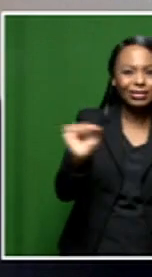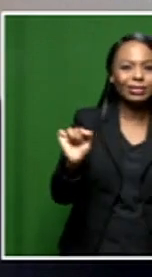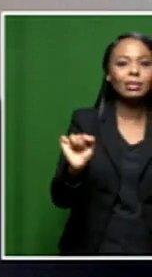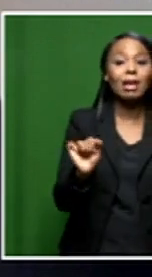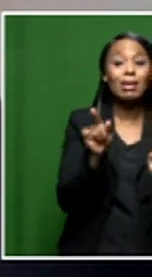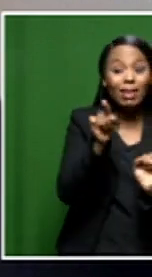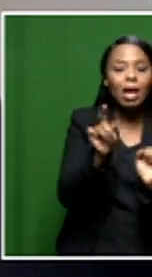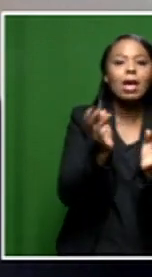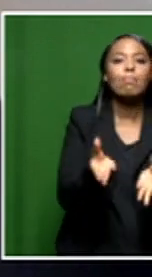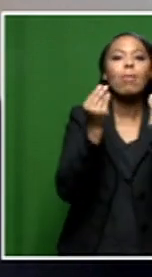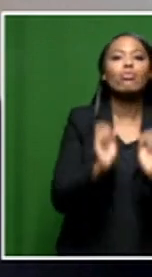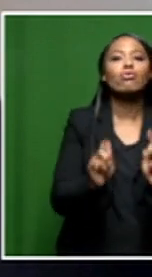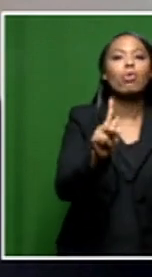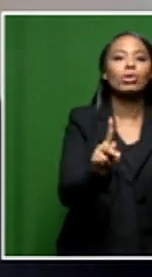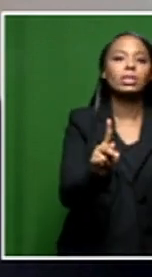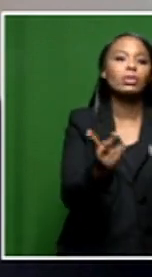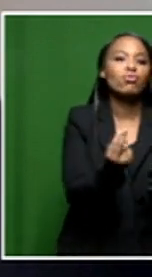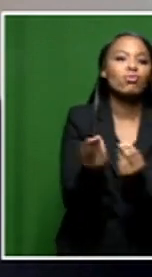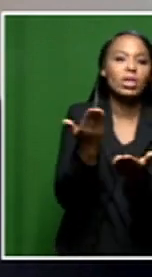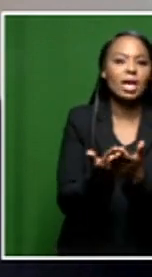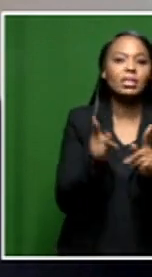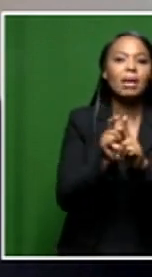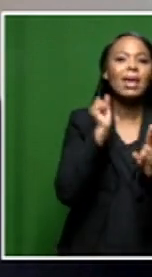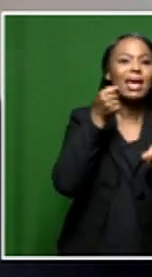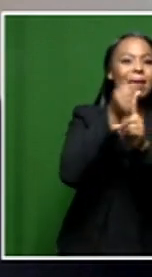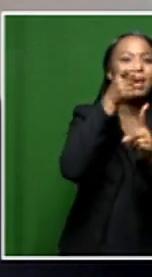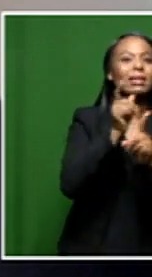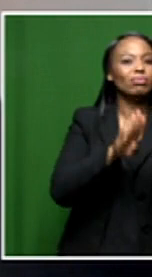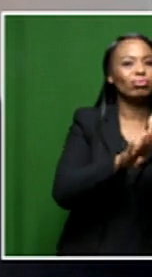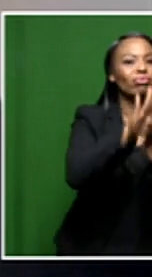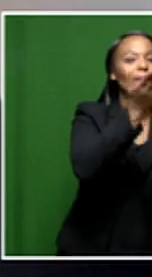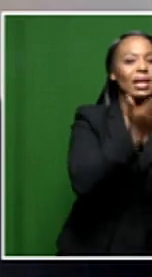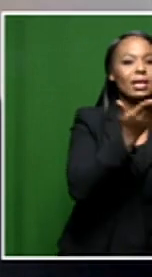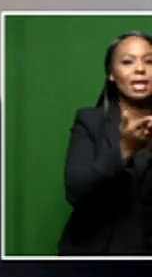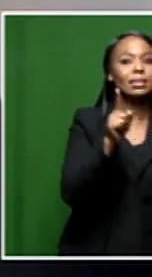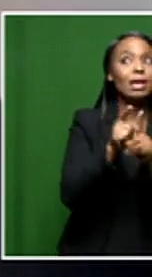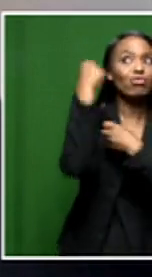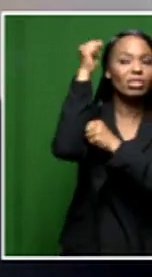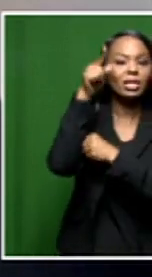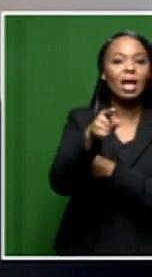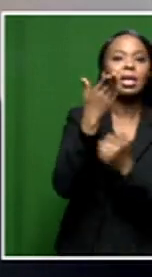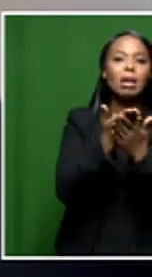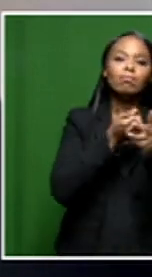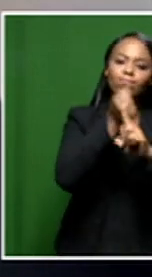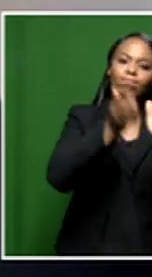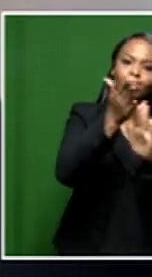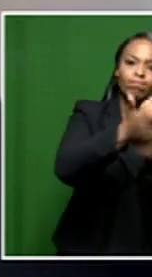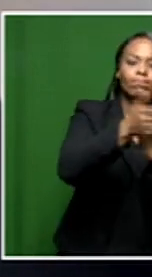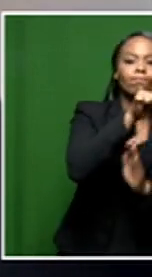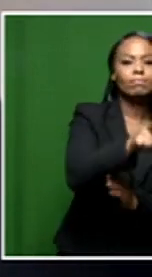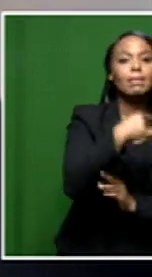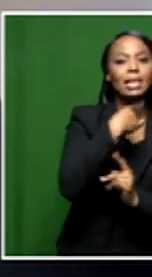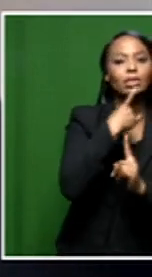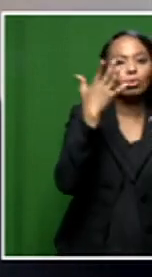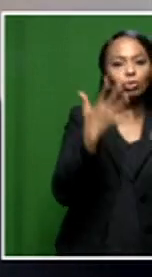to increase social impact, as well as development going into the future. And this is, like I said, with